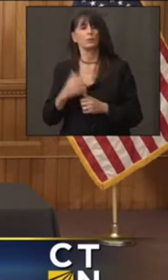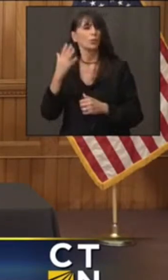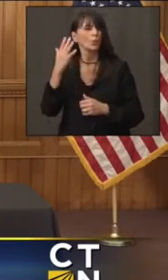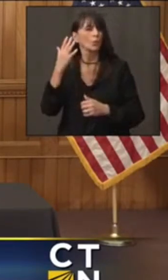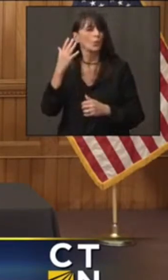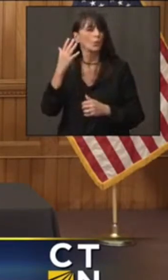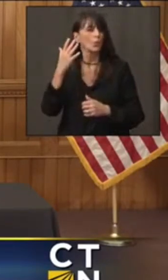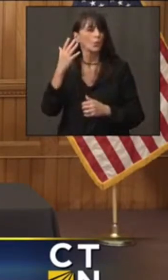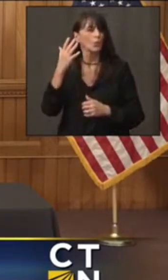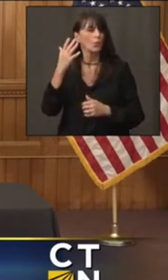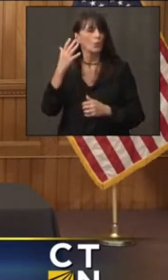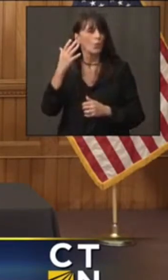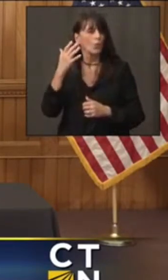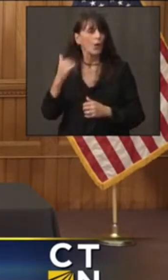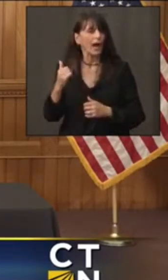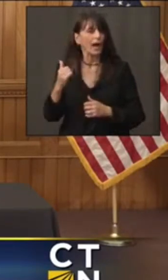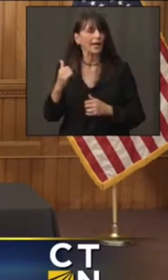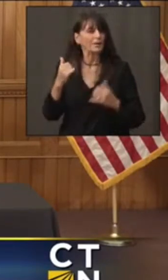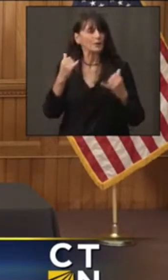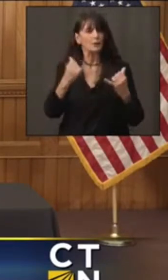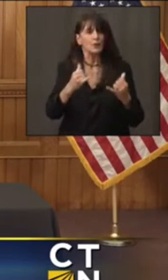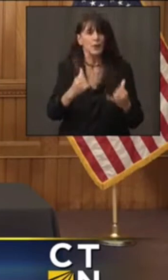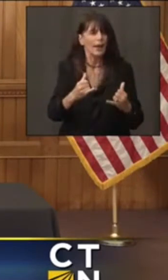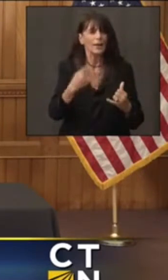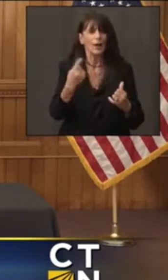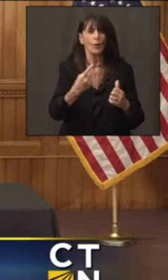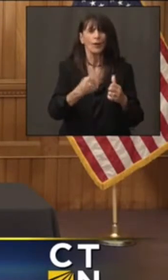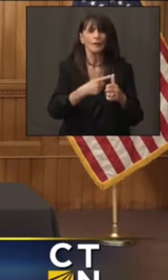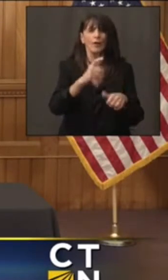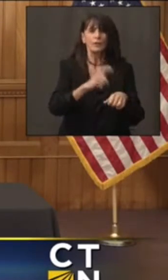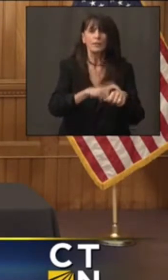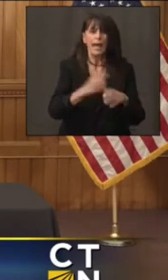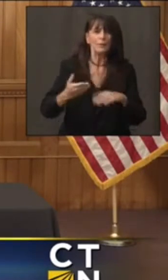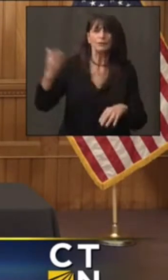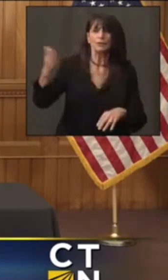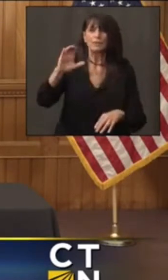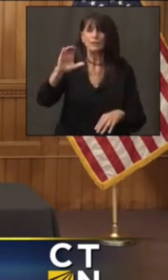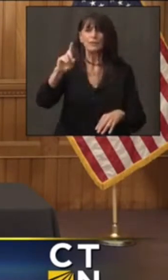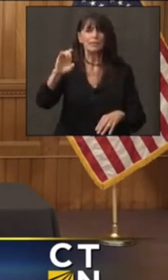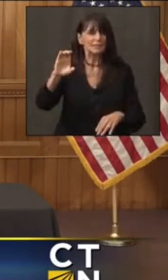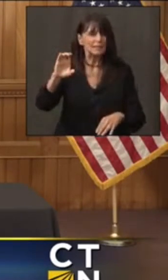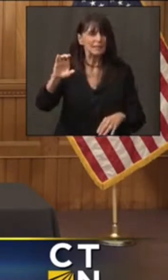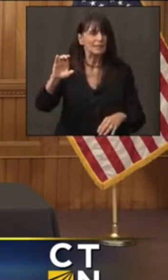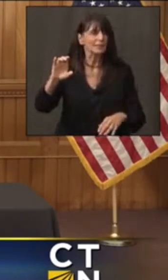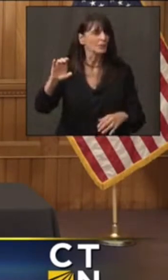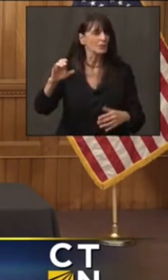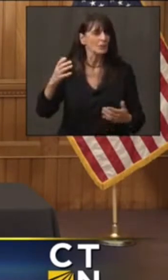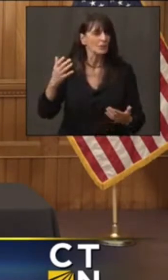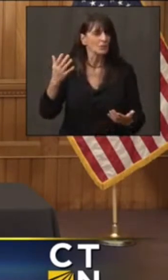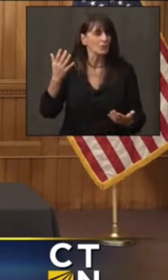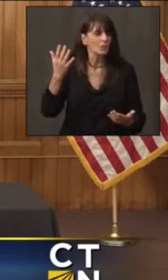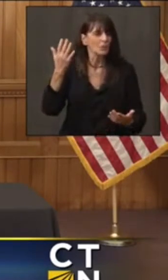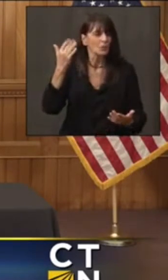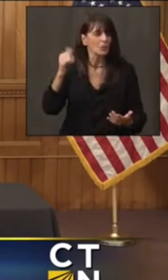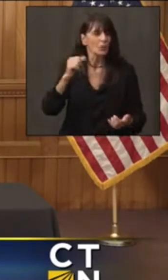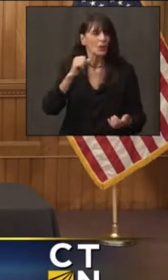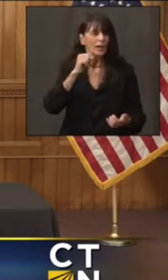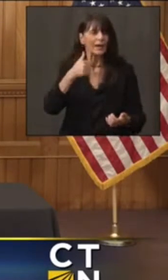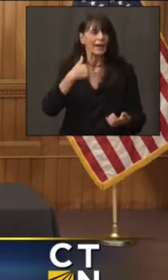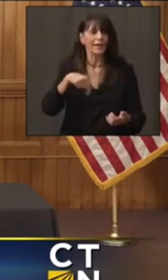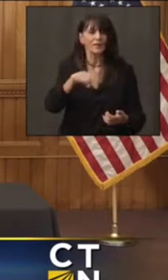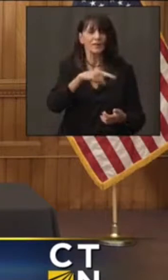initial report is being submitted to the CDC? Wouldn't it make more sense to have these group of experts